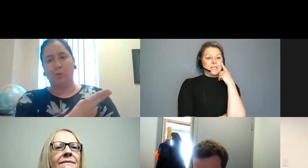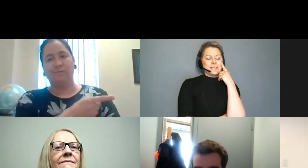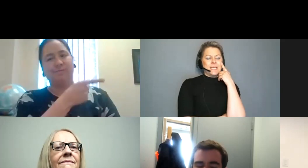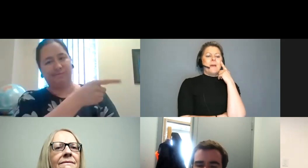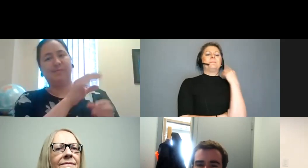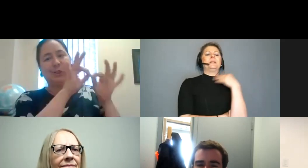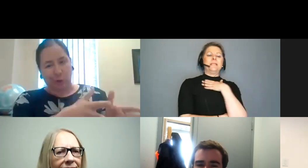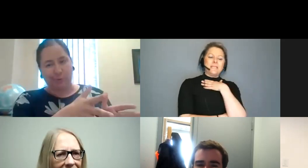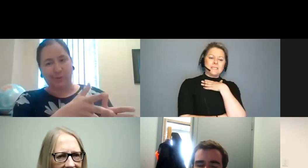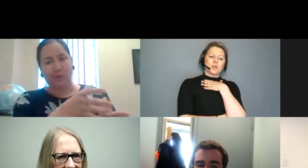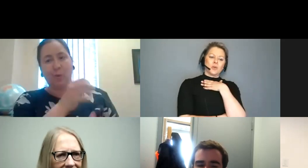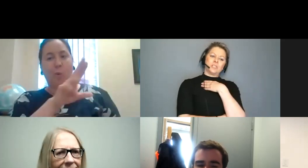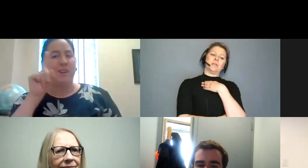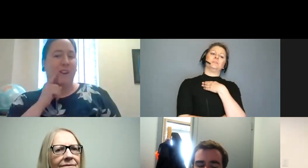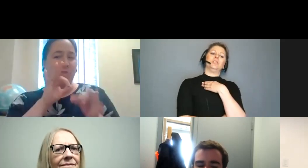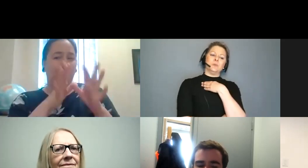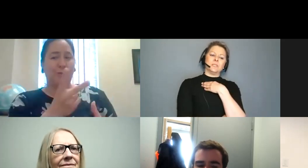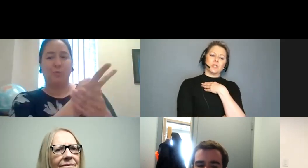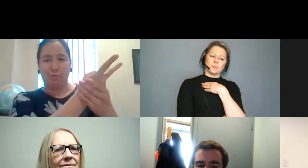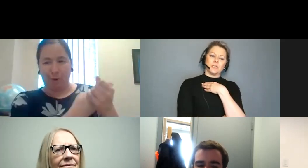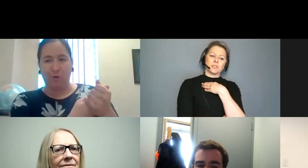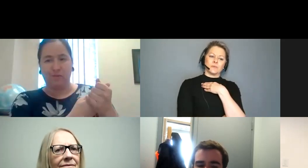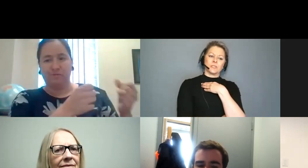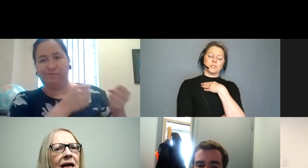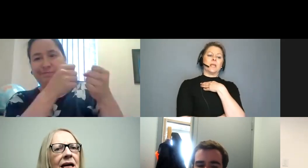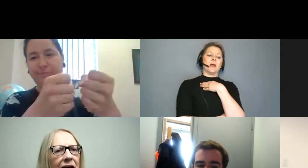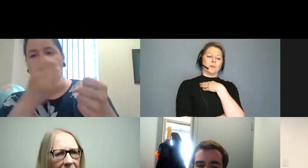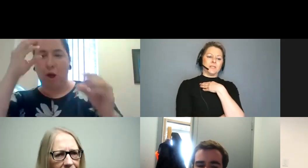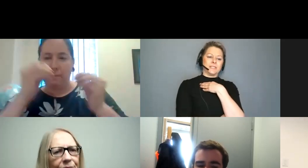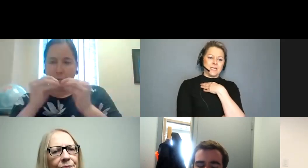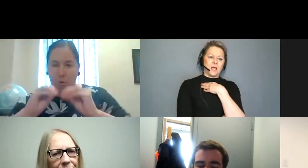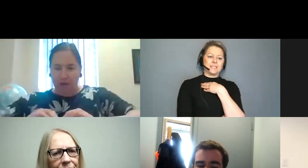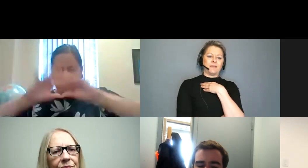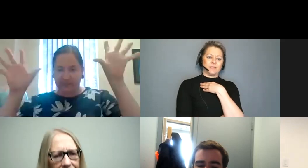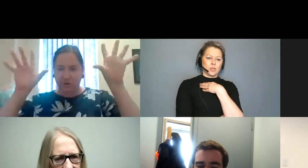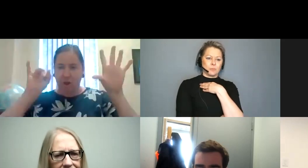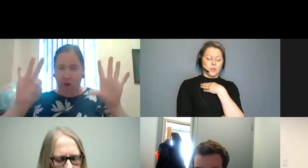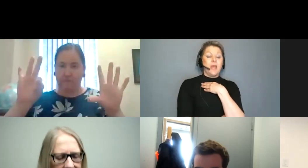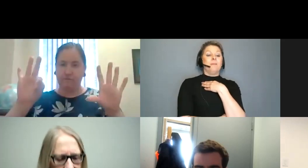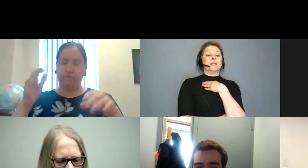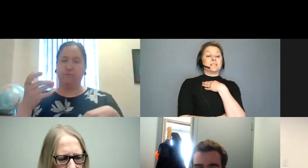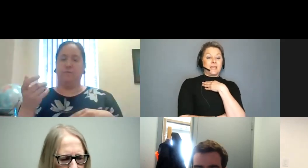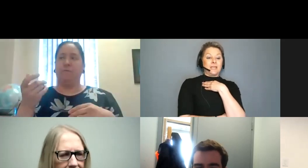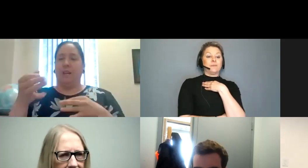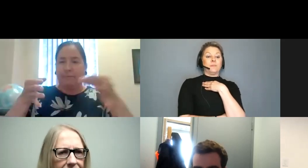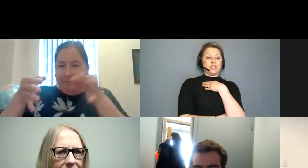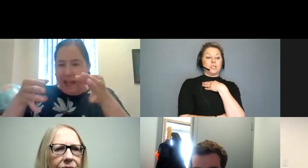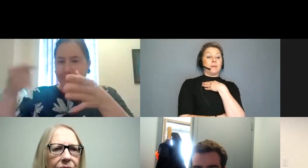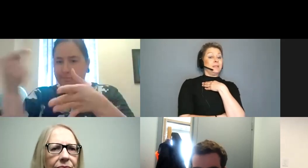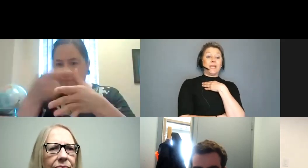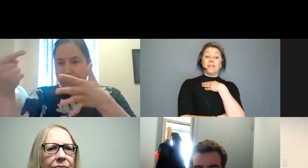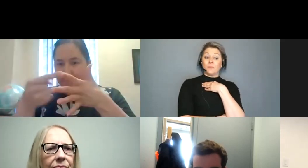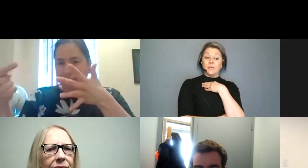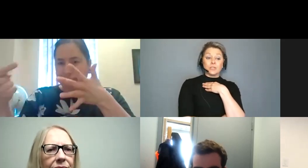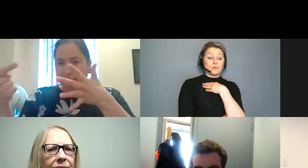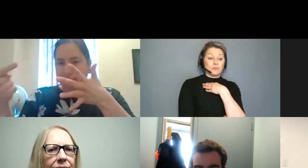like this, please encourage them to use interpreting services along with a DI, a deaf interpreter, because then